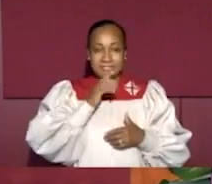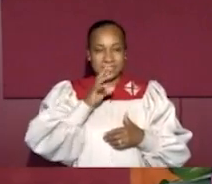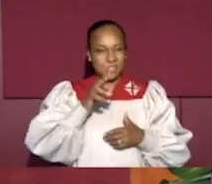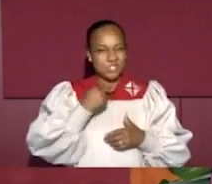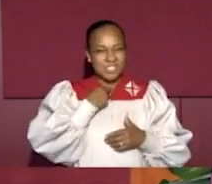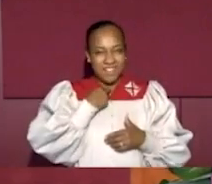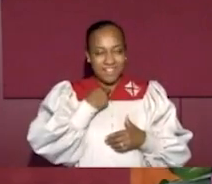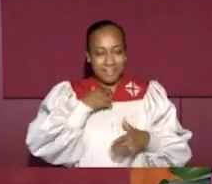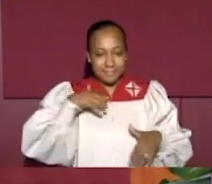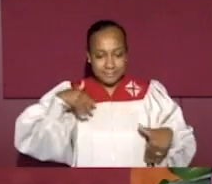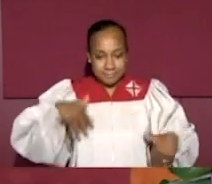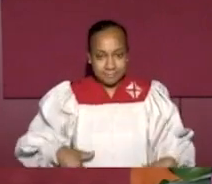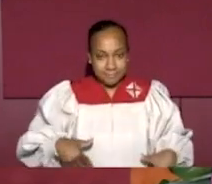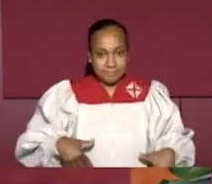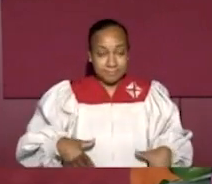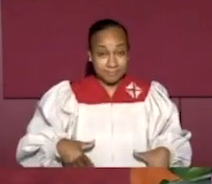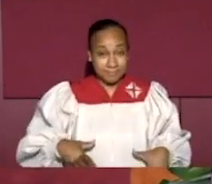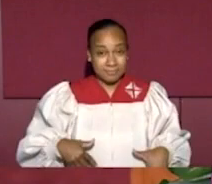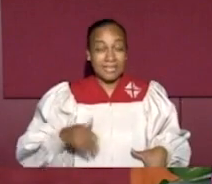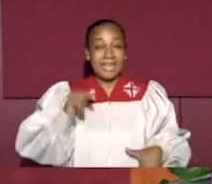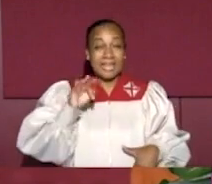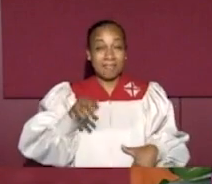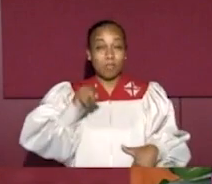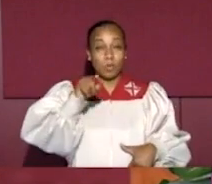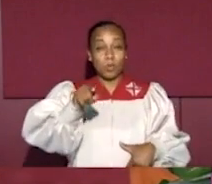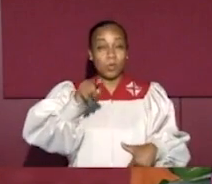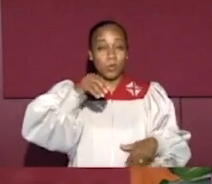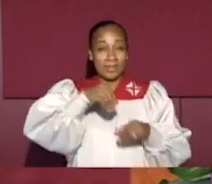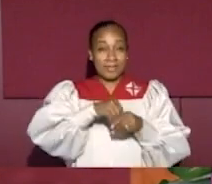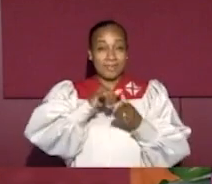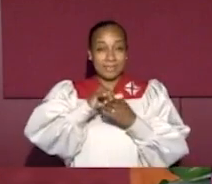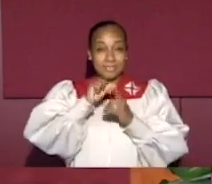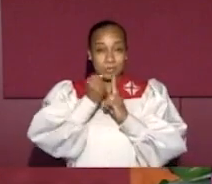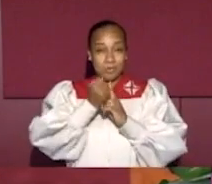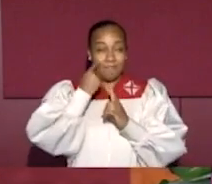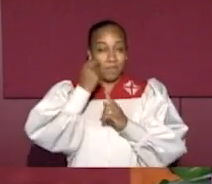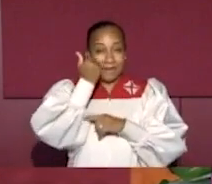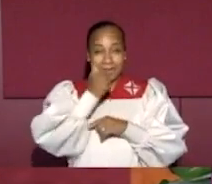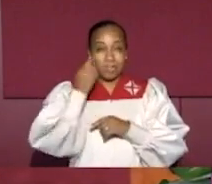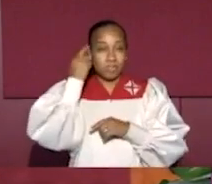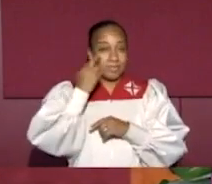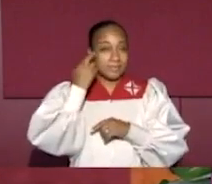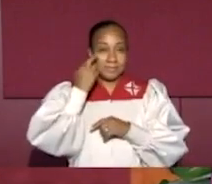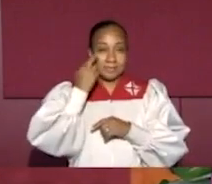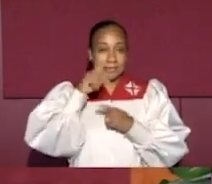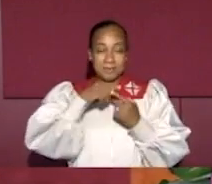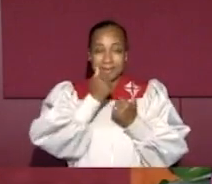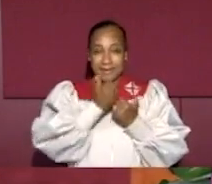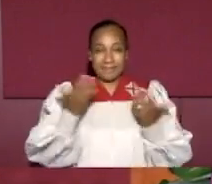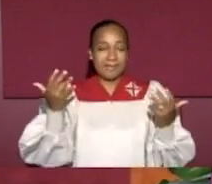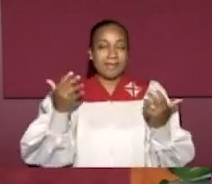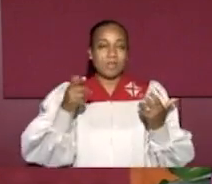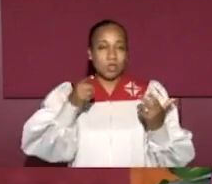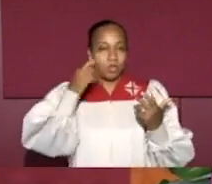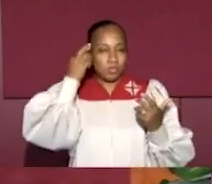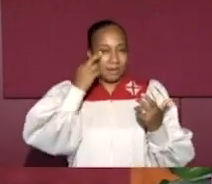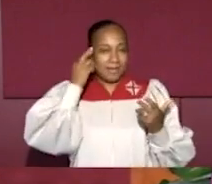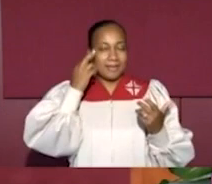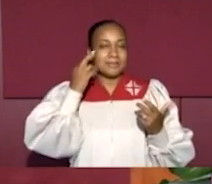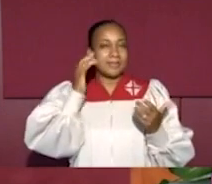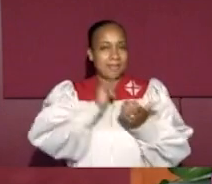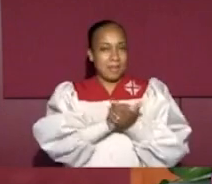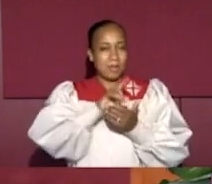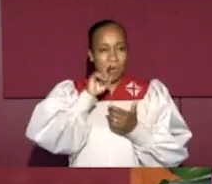stuck. And if you've ever been in that situation for any reason over anything, you realize that